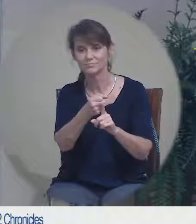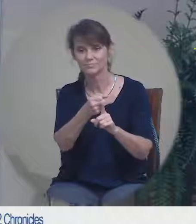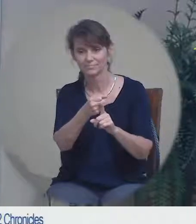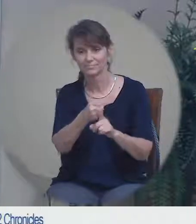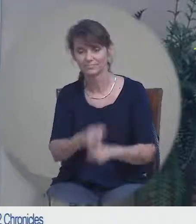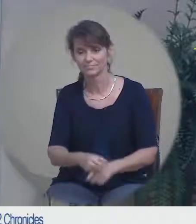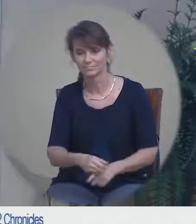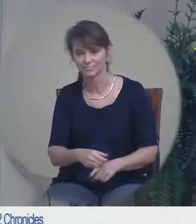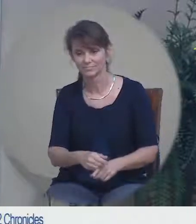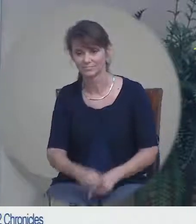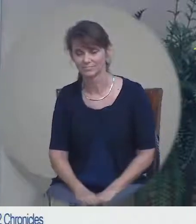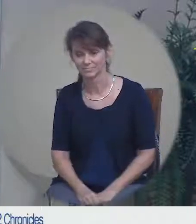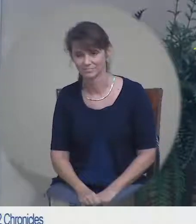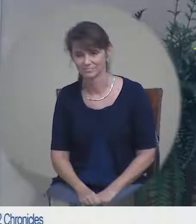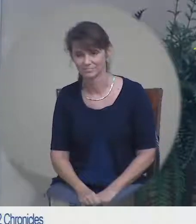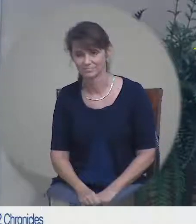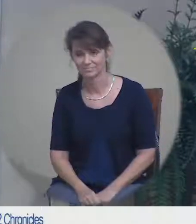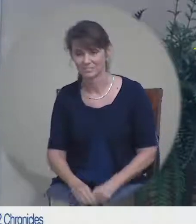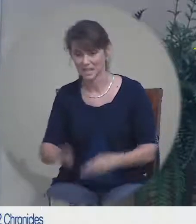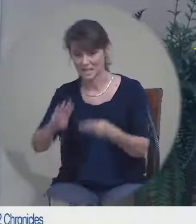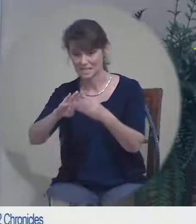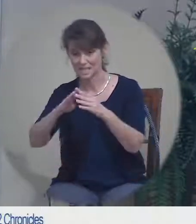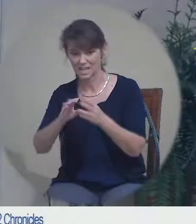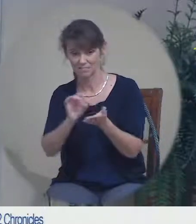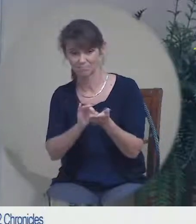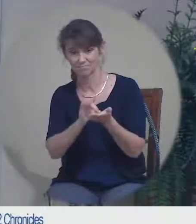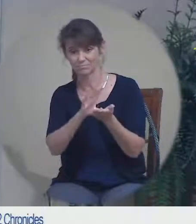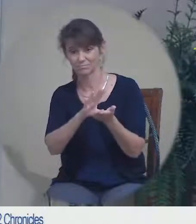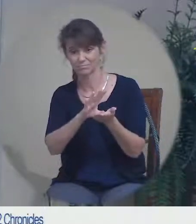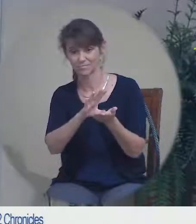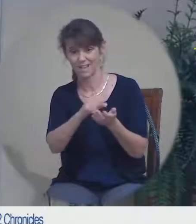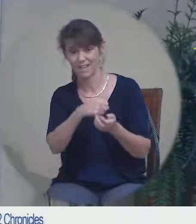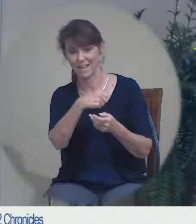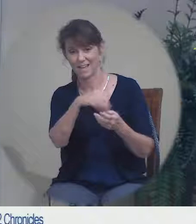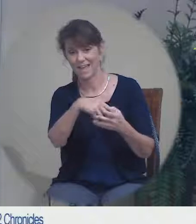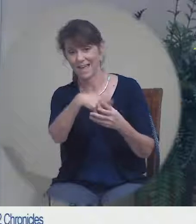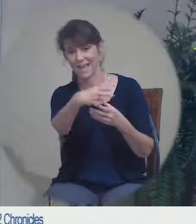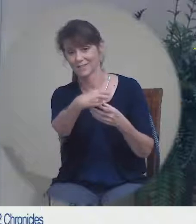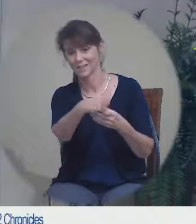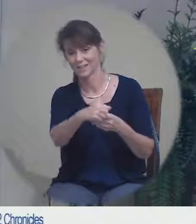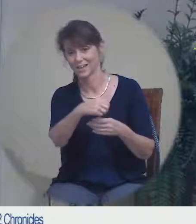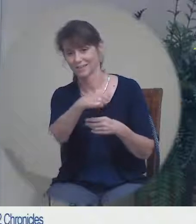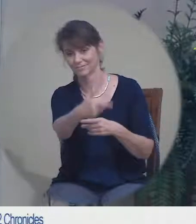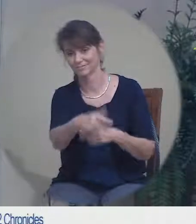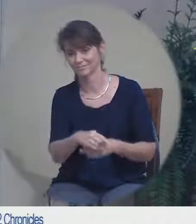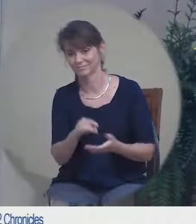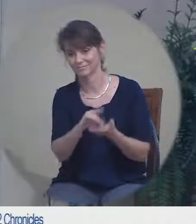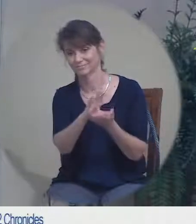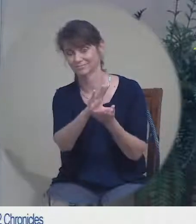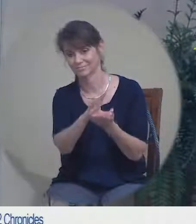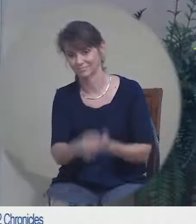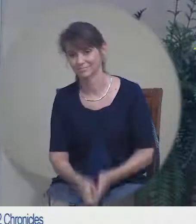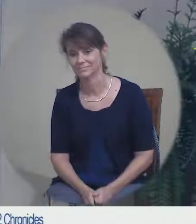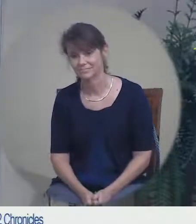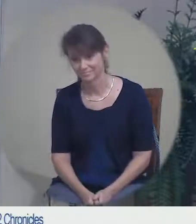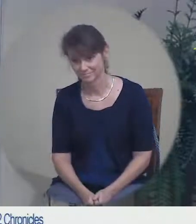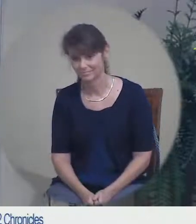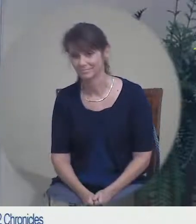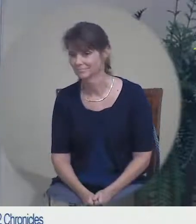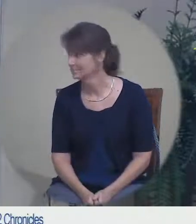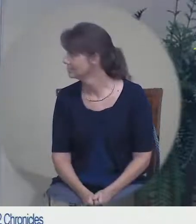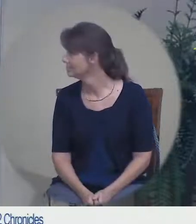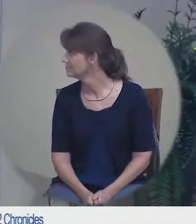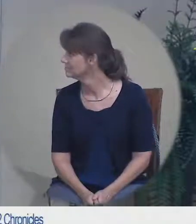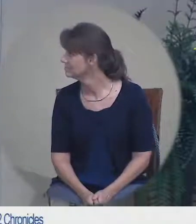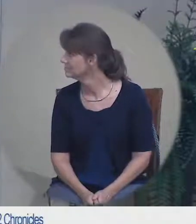Very few verses. But what we'll note, he reigned 41 years. We have a summary of his reign in verse 24 of